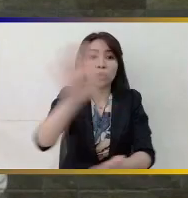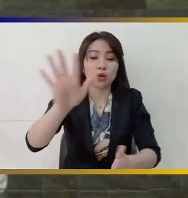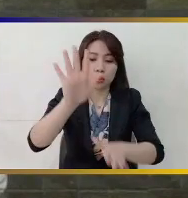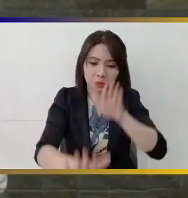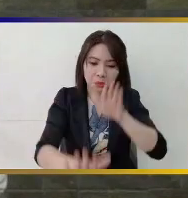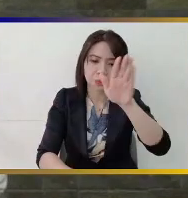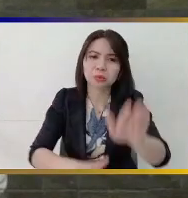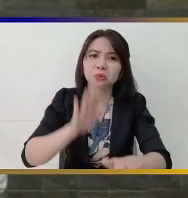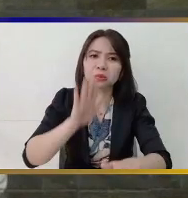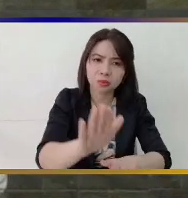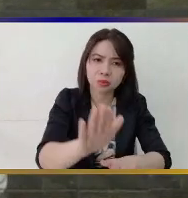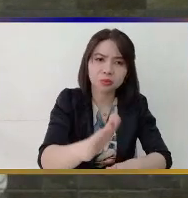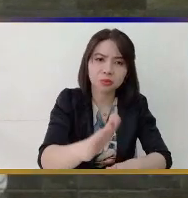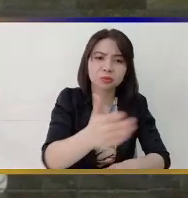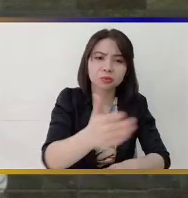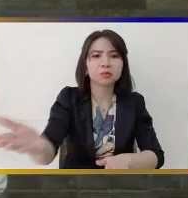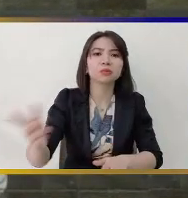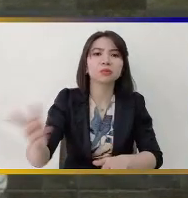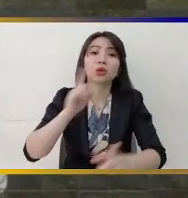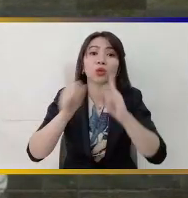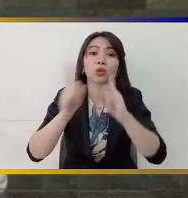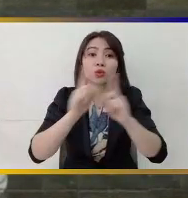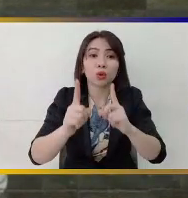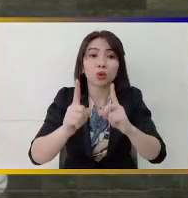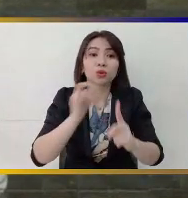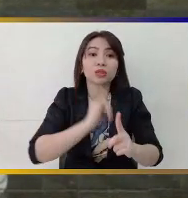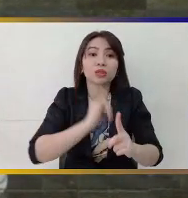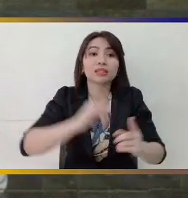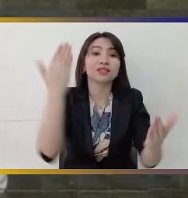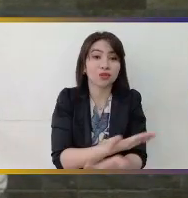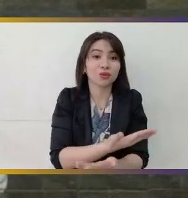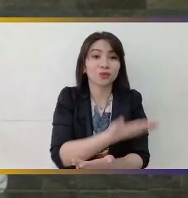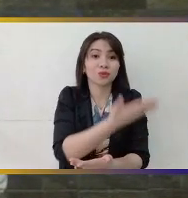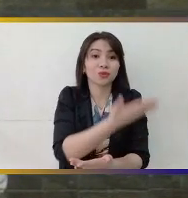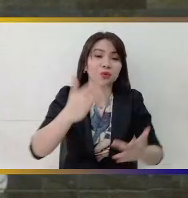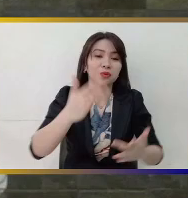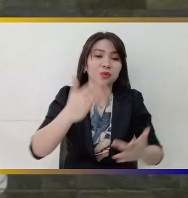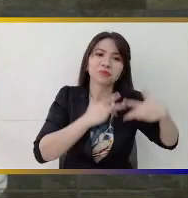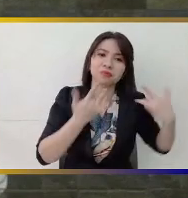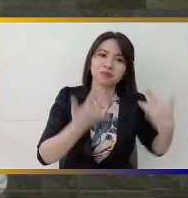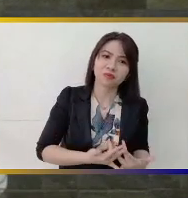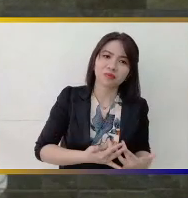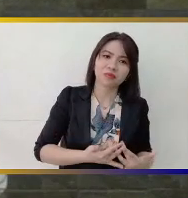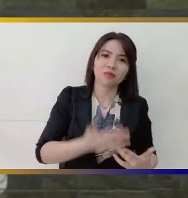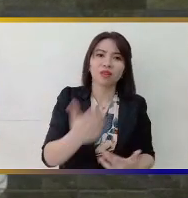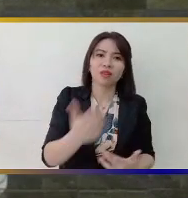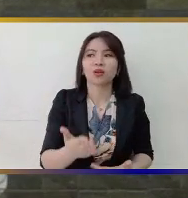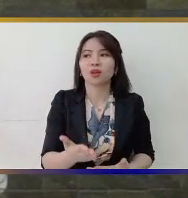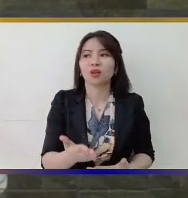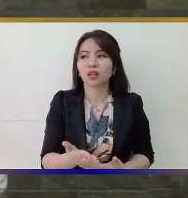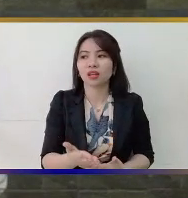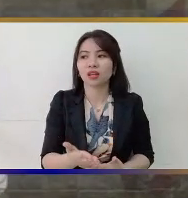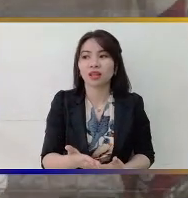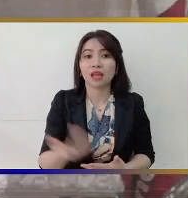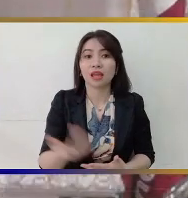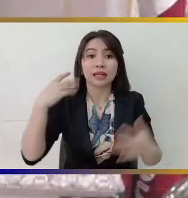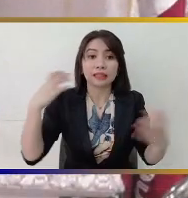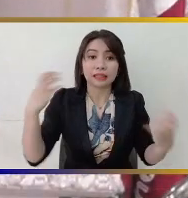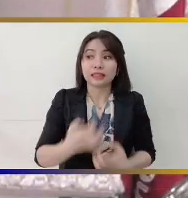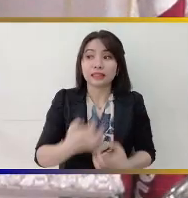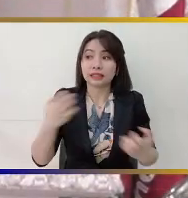same. Your talk will never be the same. You are straightened up a new